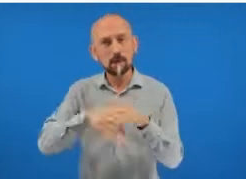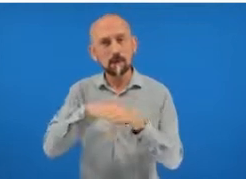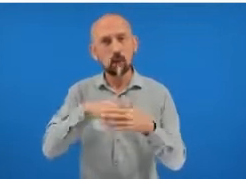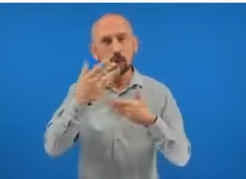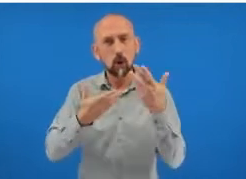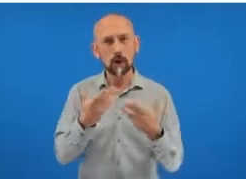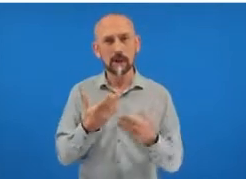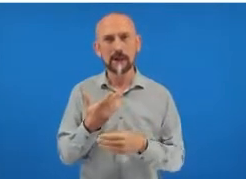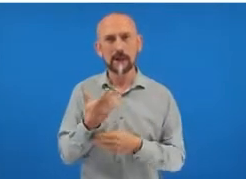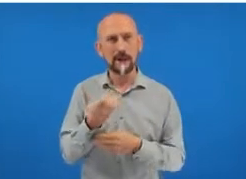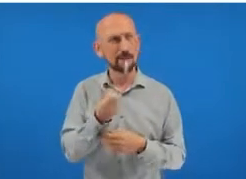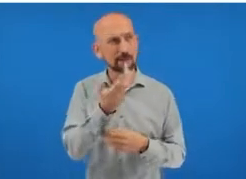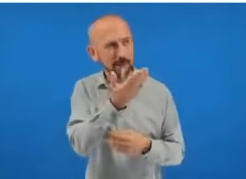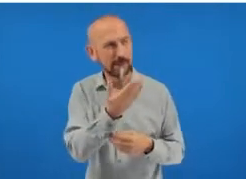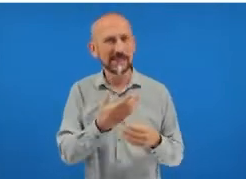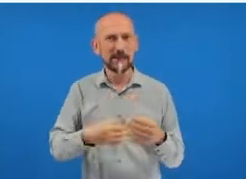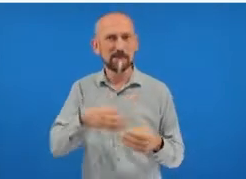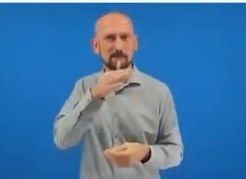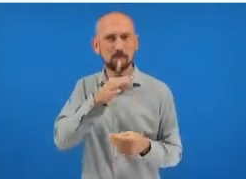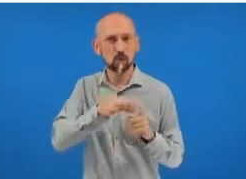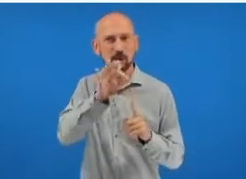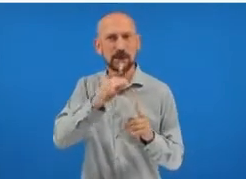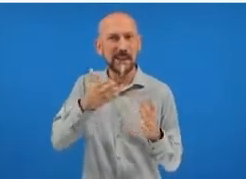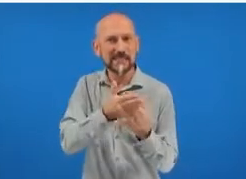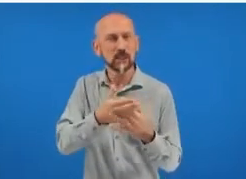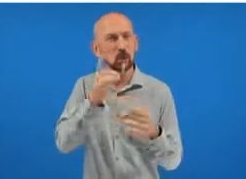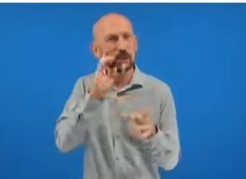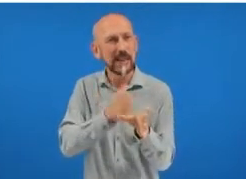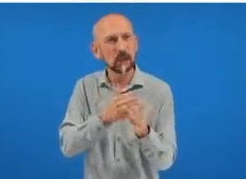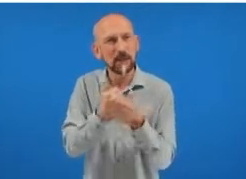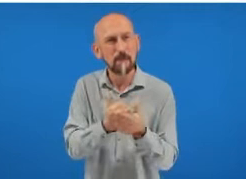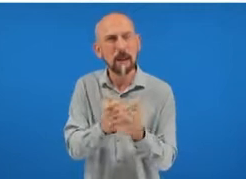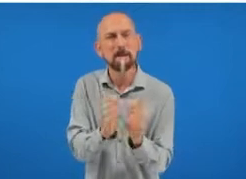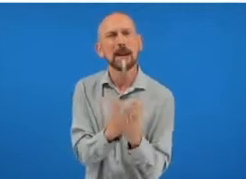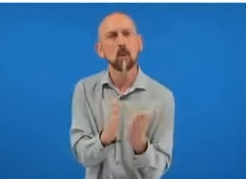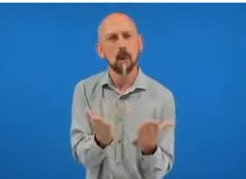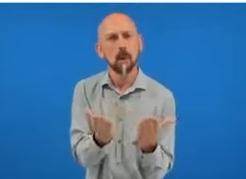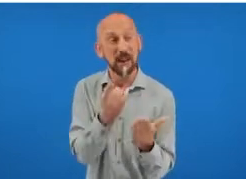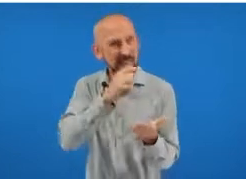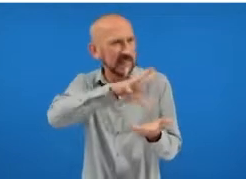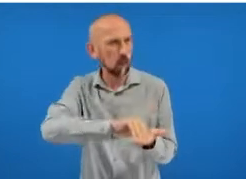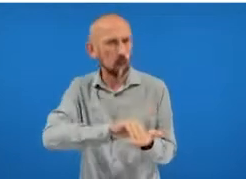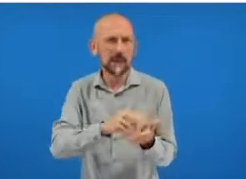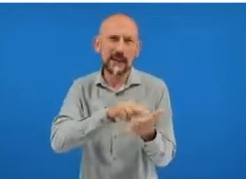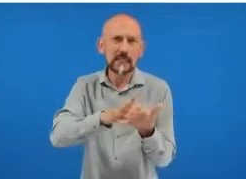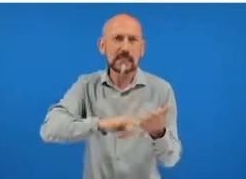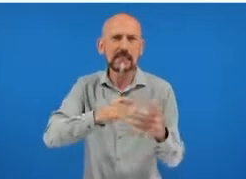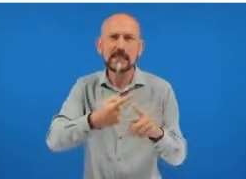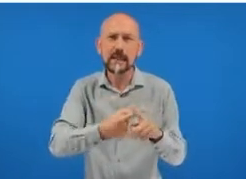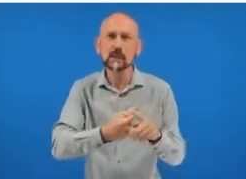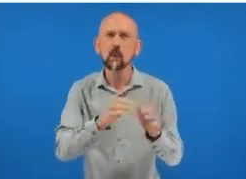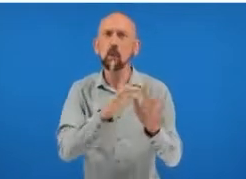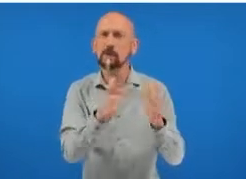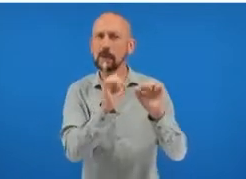Improving Access to Psychological Therapies manual that you can download from the NHS England website. I'm just going to mention a